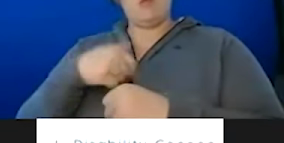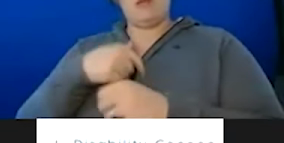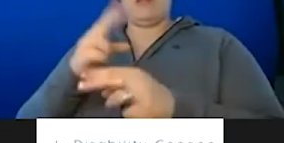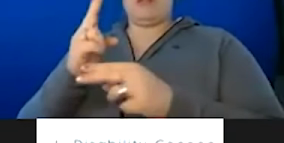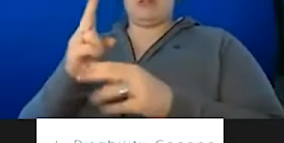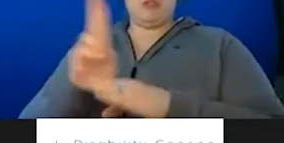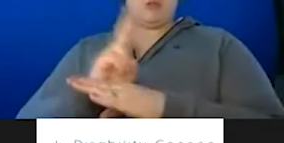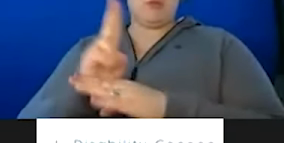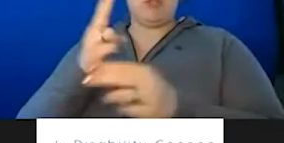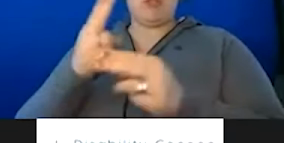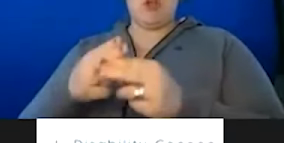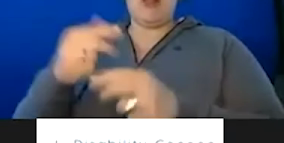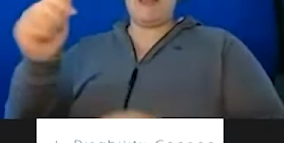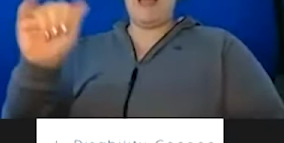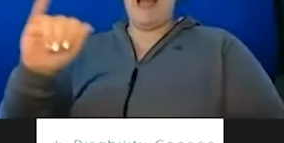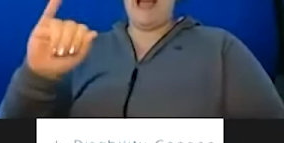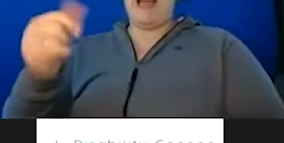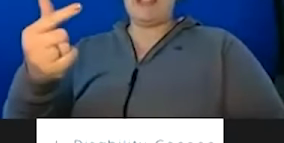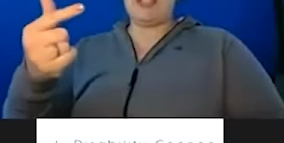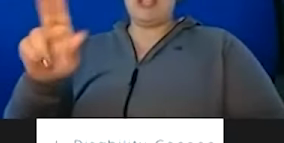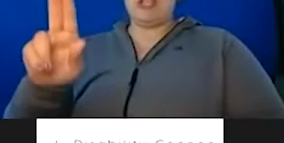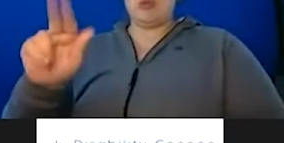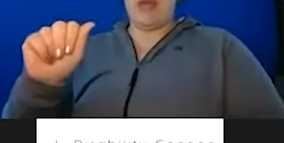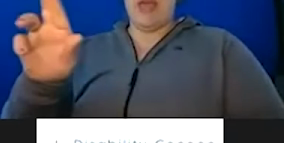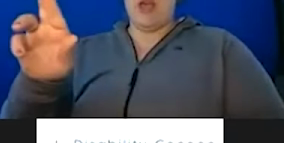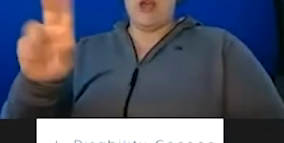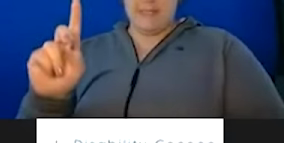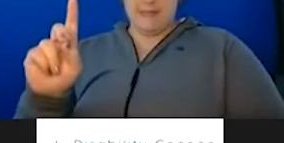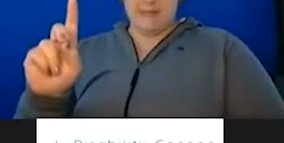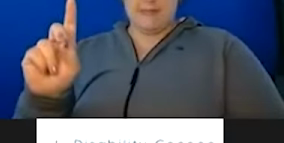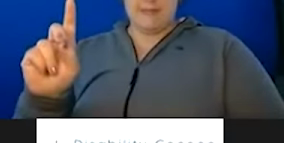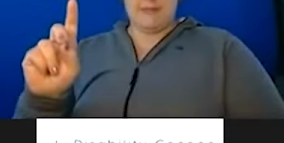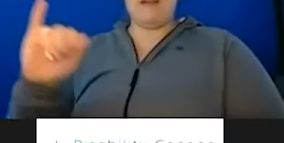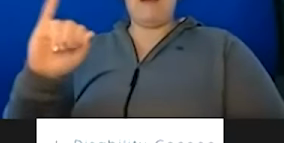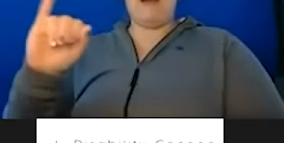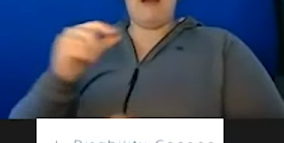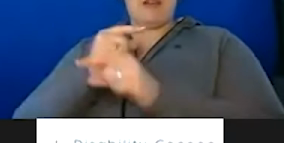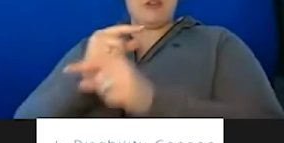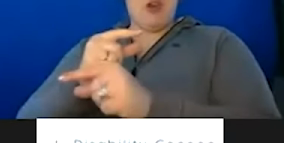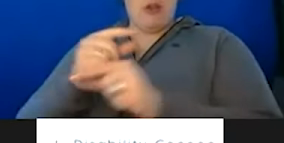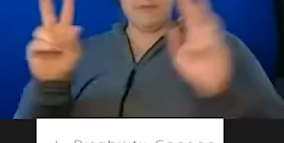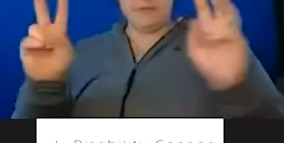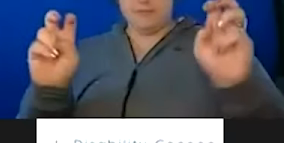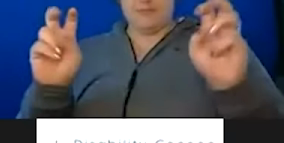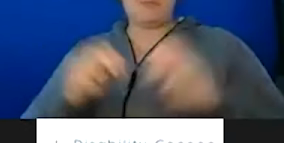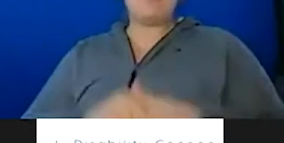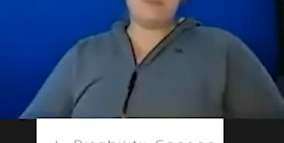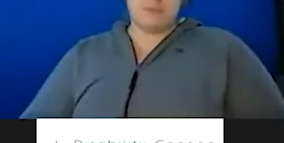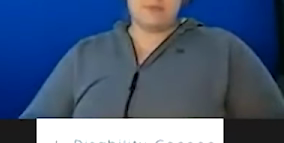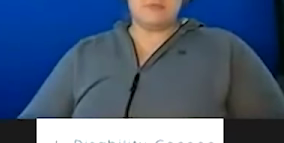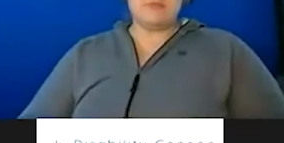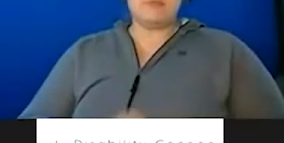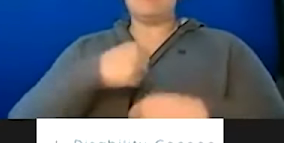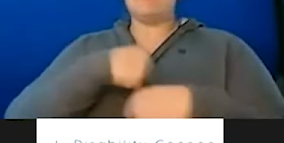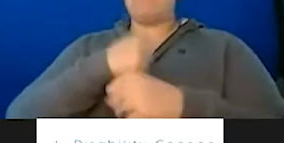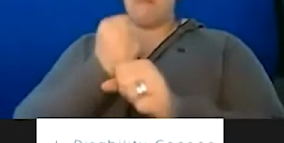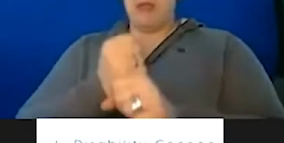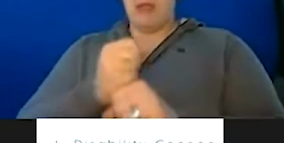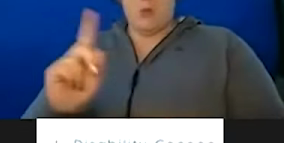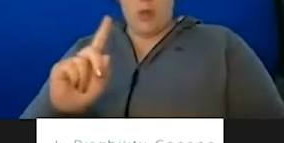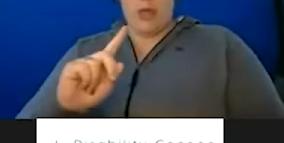iGuard. And this product is actually made in Canada. You